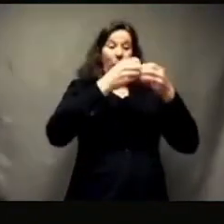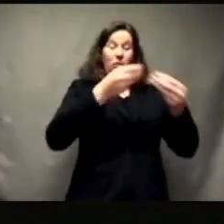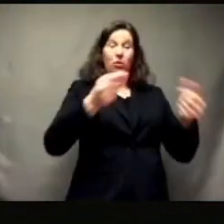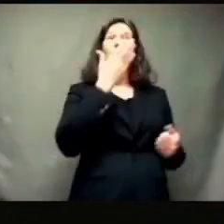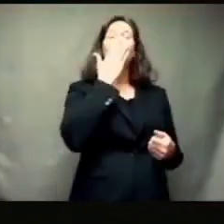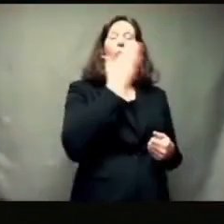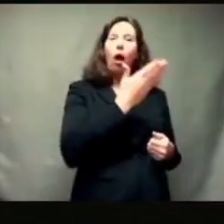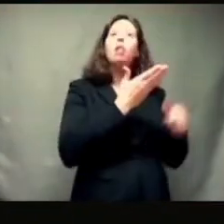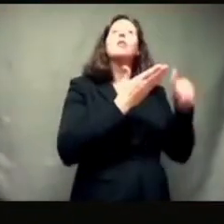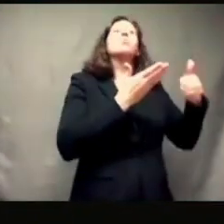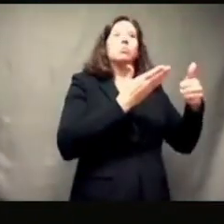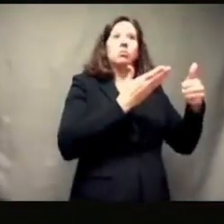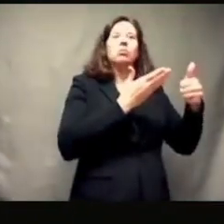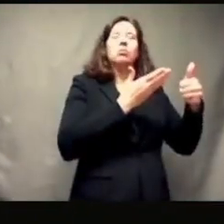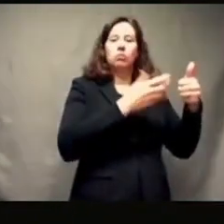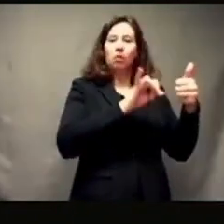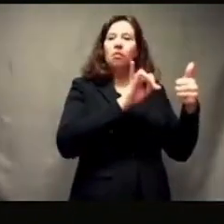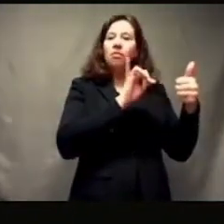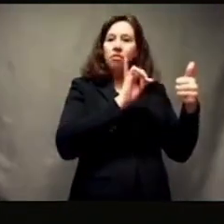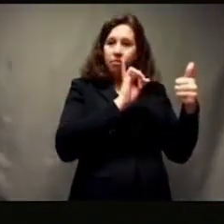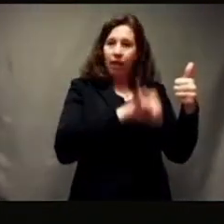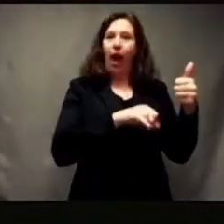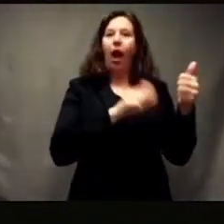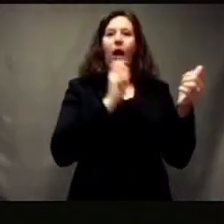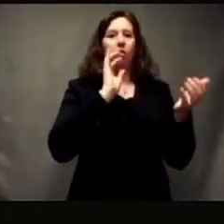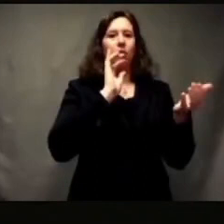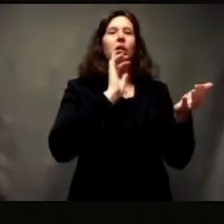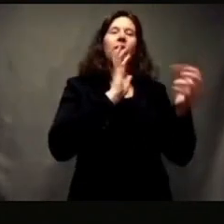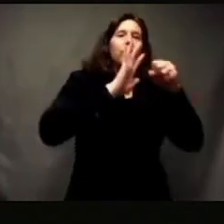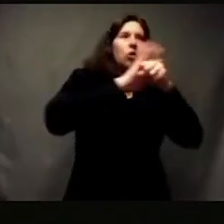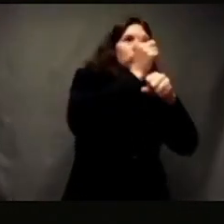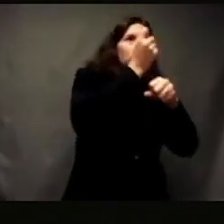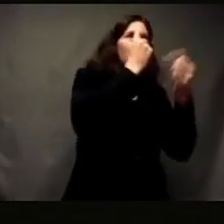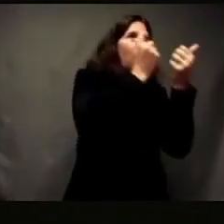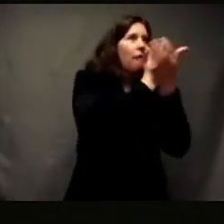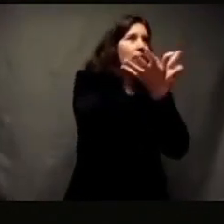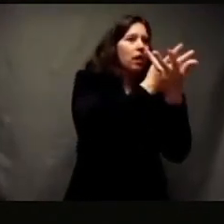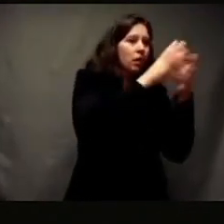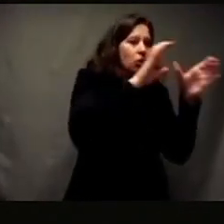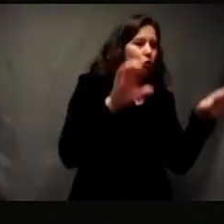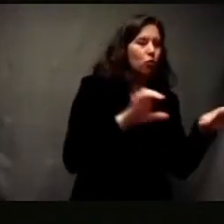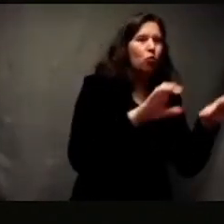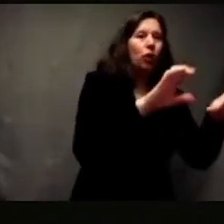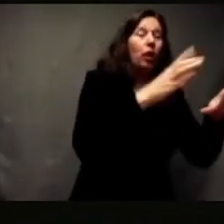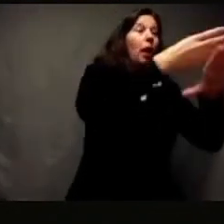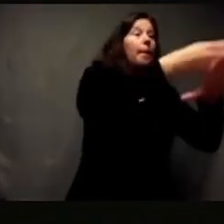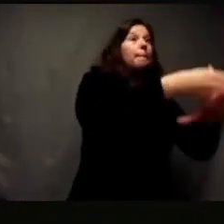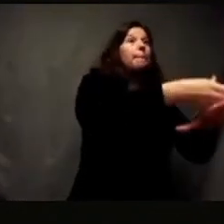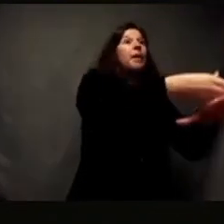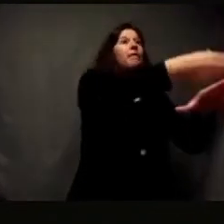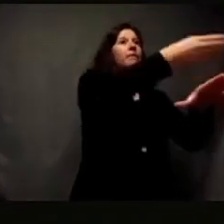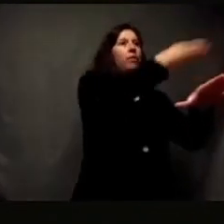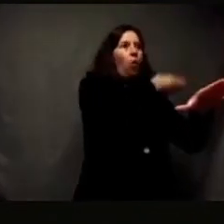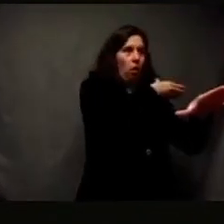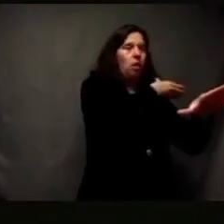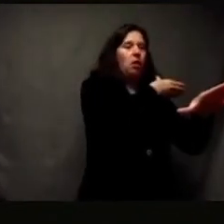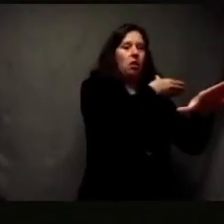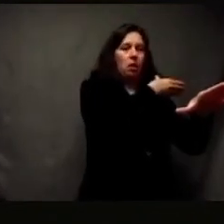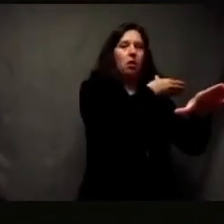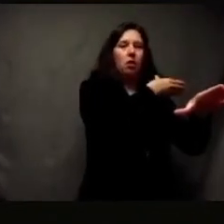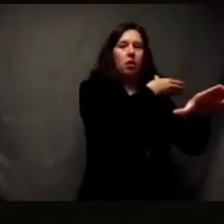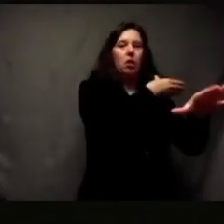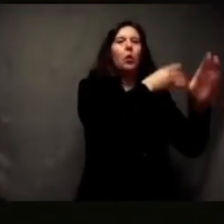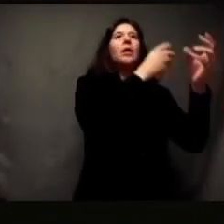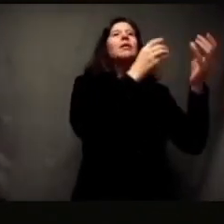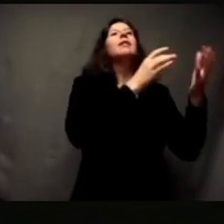well. We want to see that the children are demonstrating a full understanding of everything they're doing before we kind of